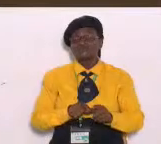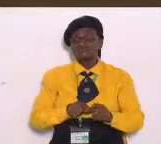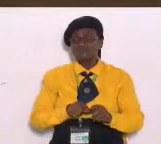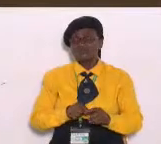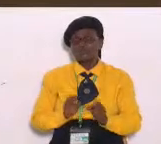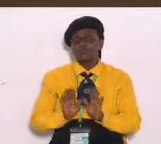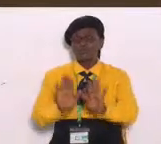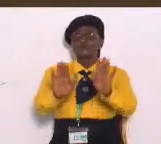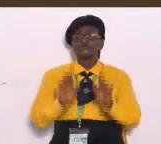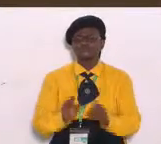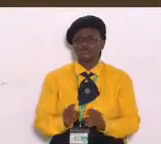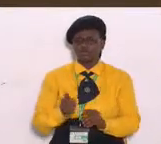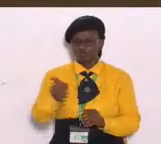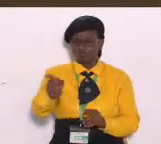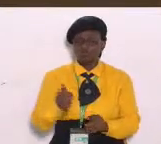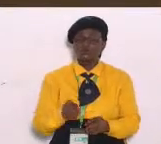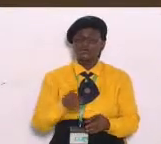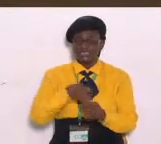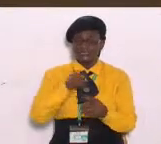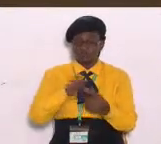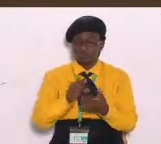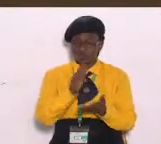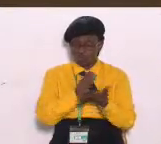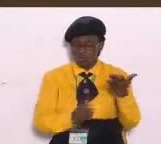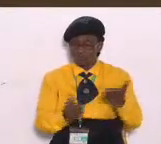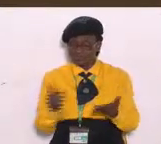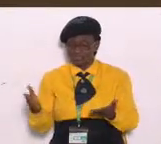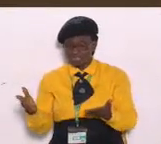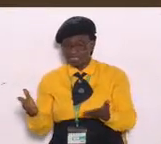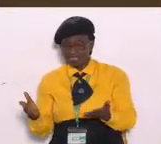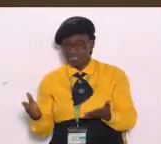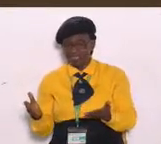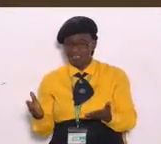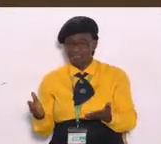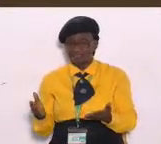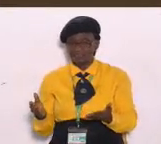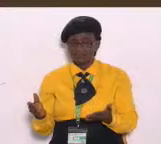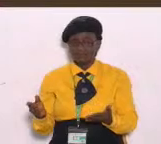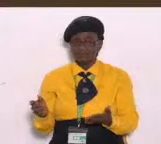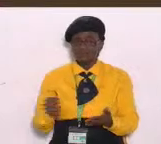into something you won't even dream you could do.